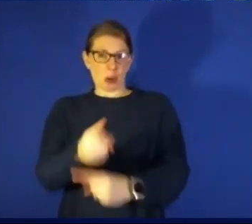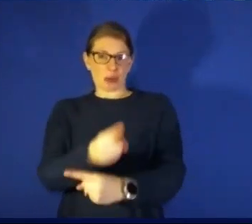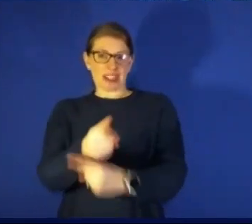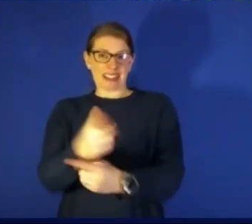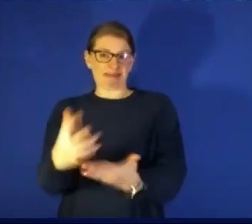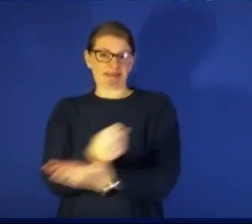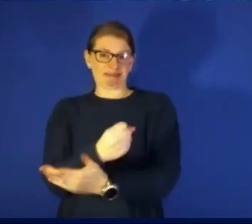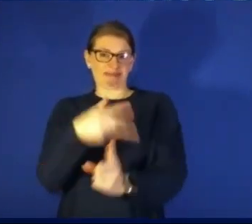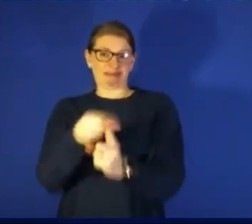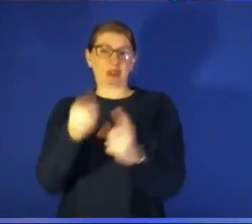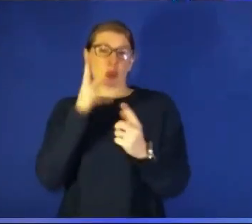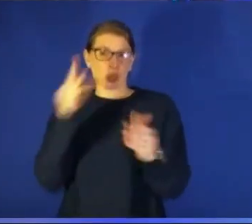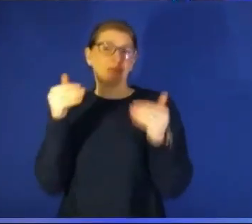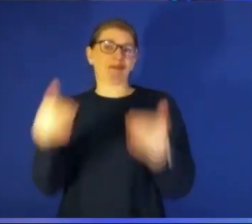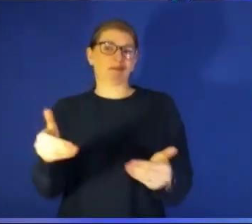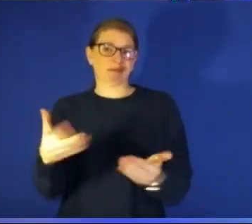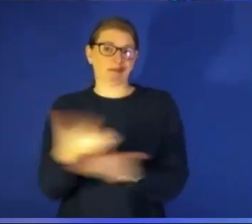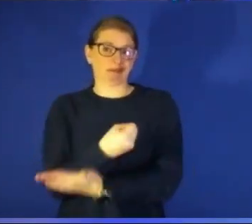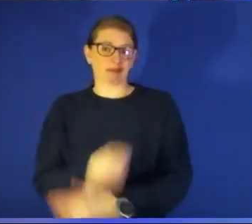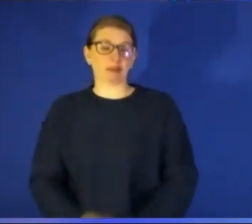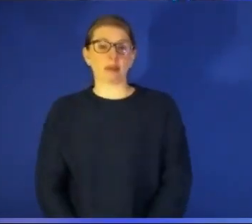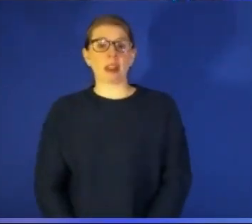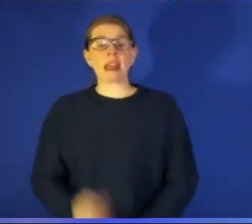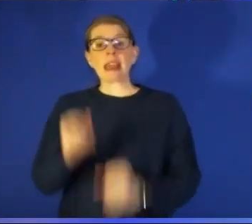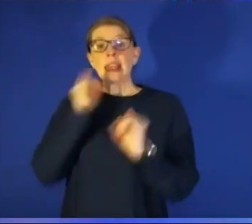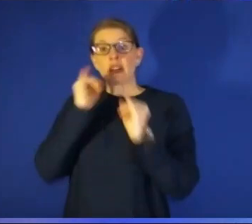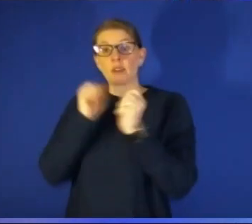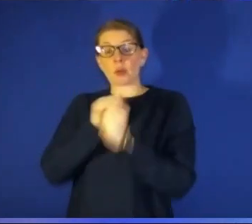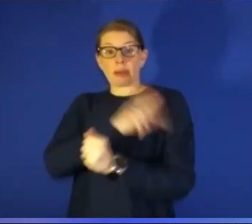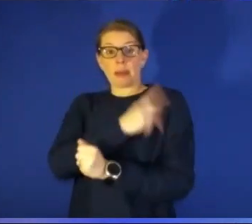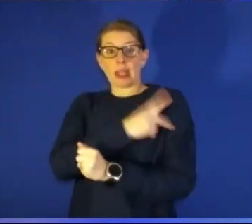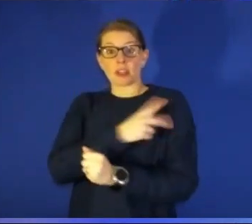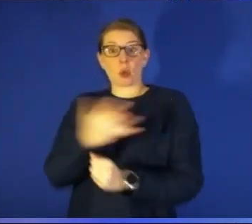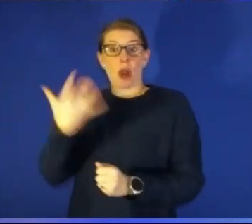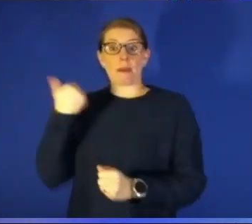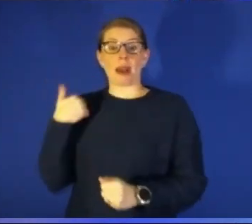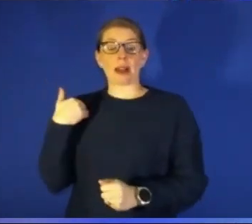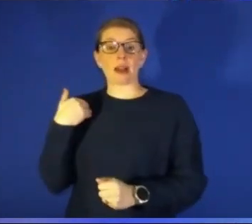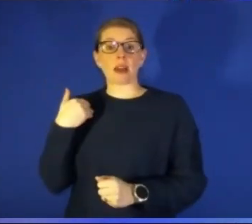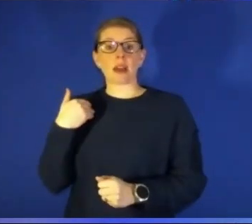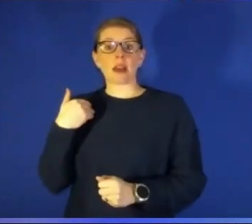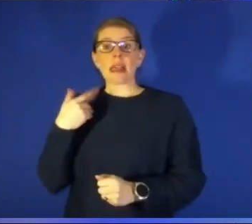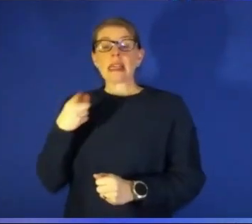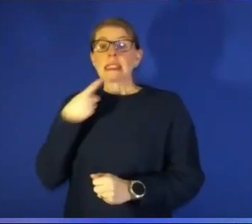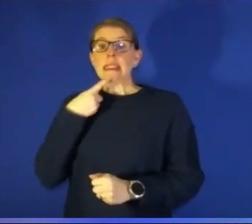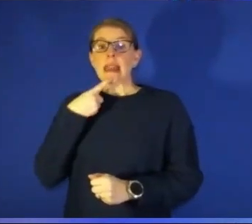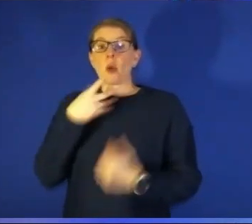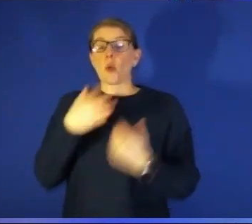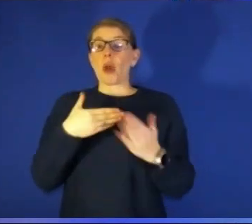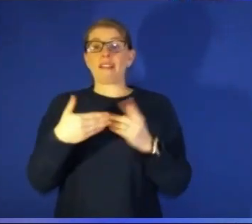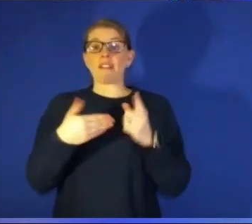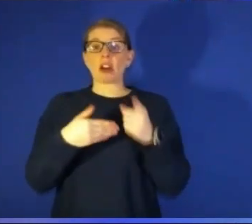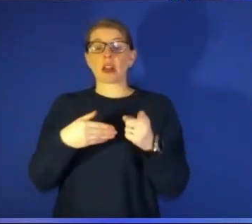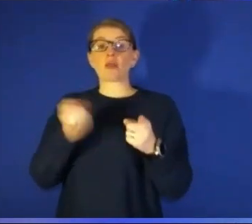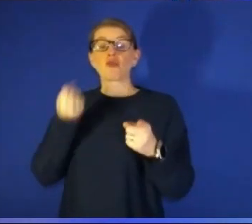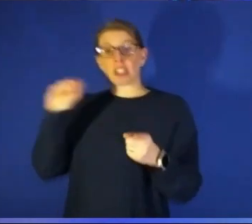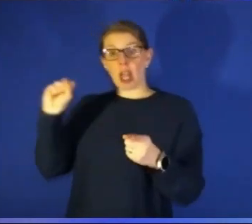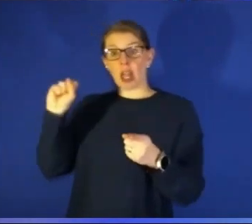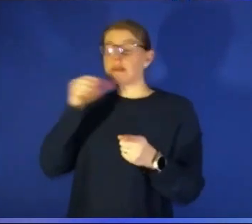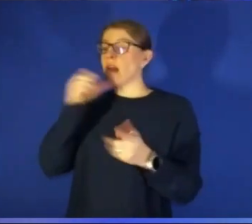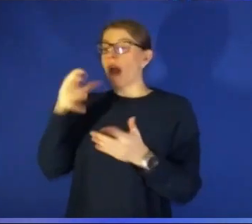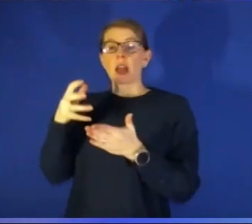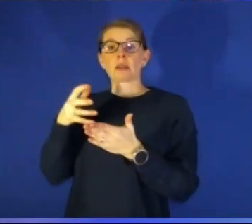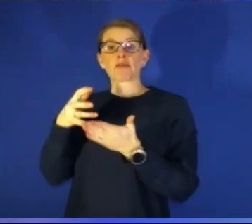vaccinated and do their part. Well, I did do an interview with one of your patients a while back, and they said whatever he said, he was resistant, he had not gotten